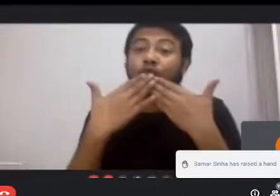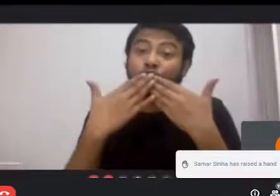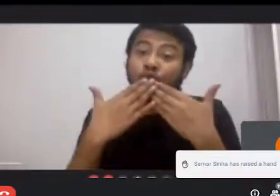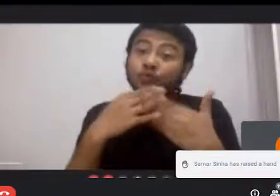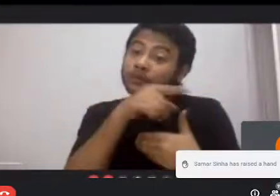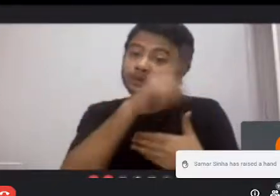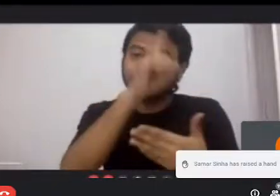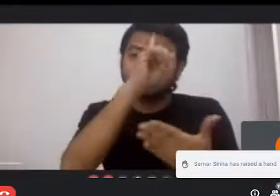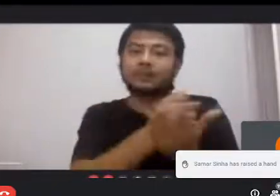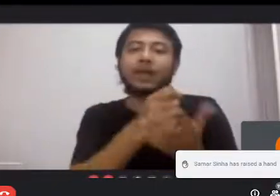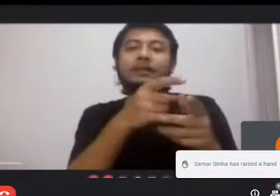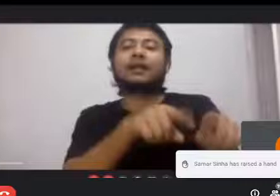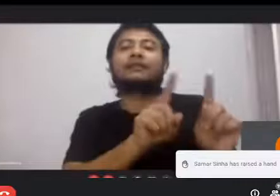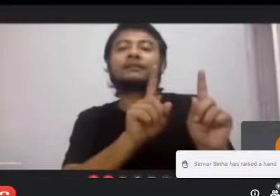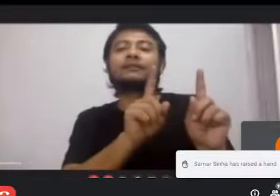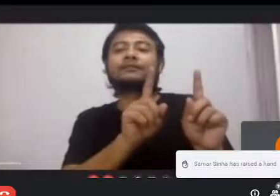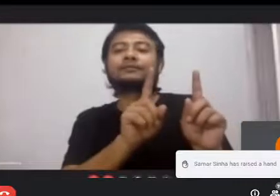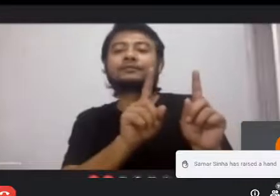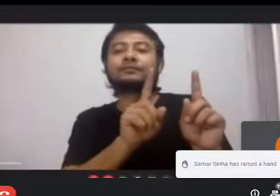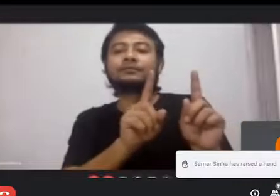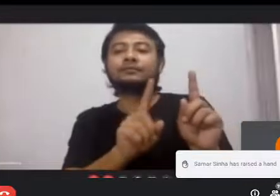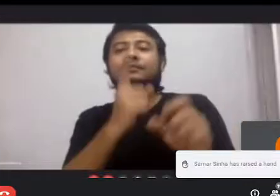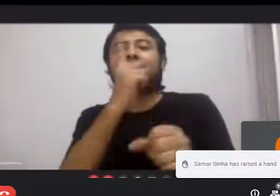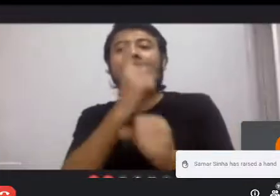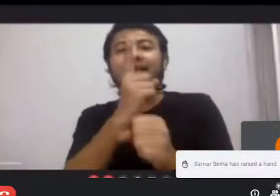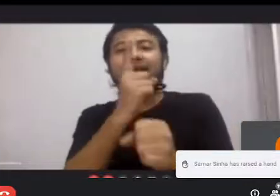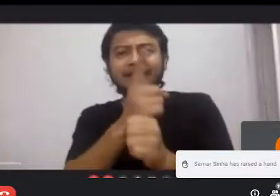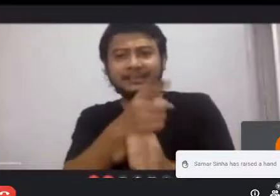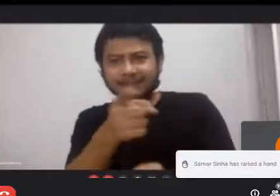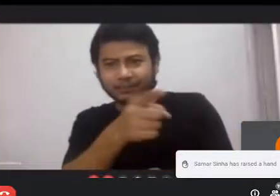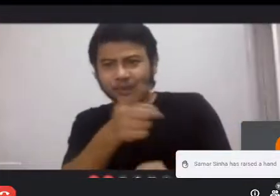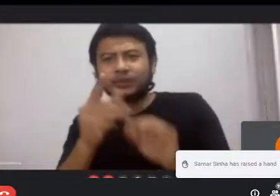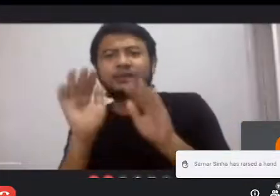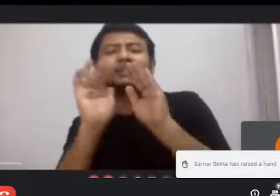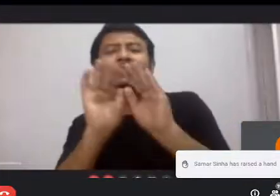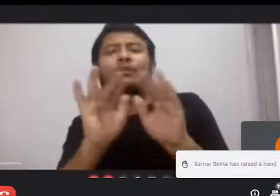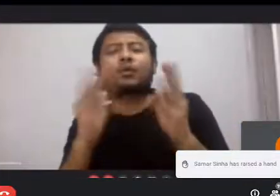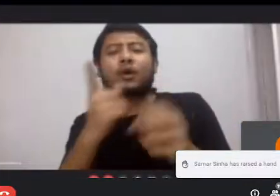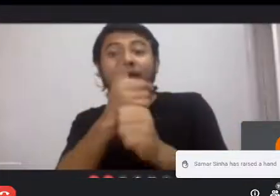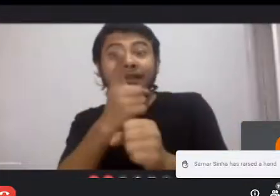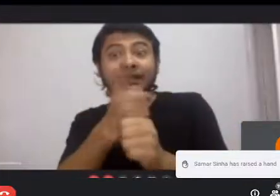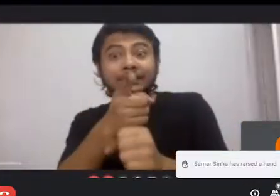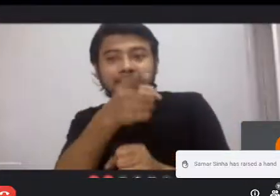with documenting and with leading the learning.